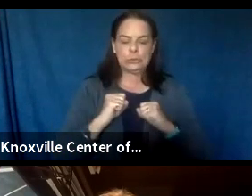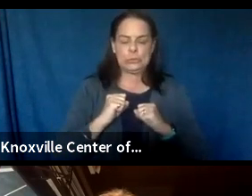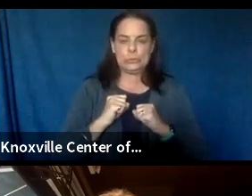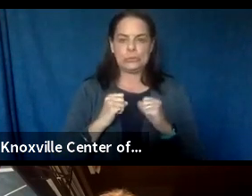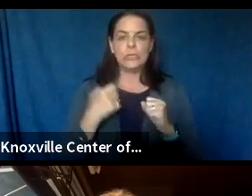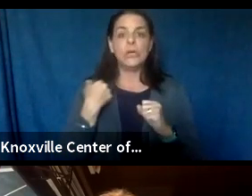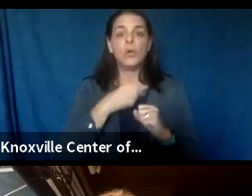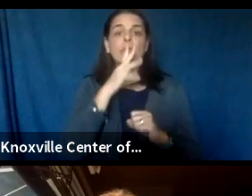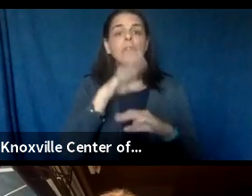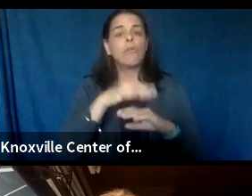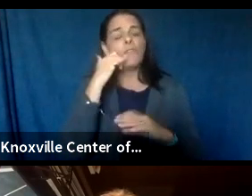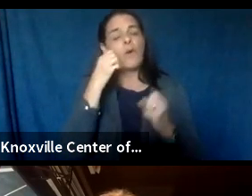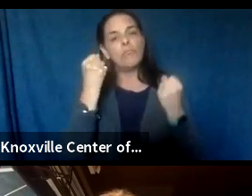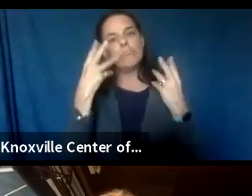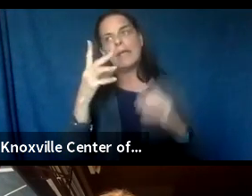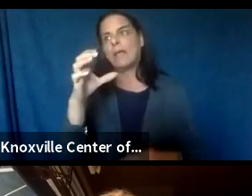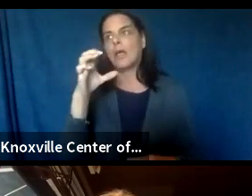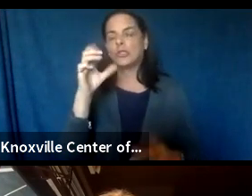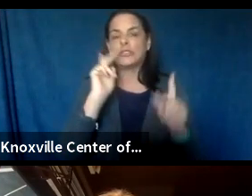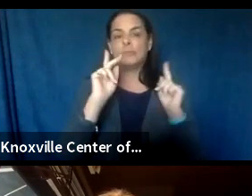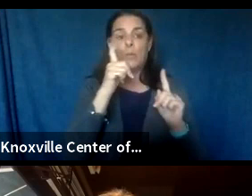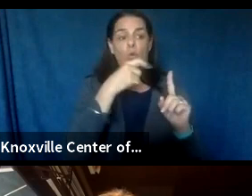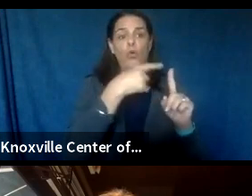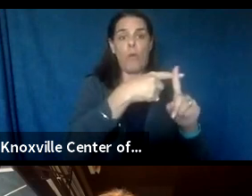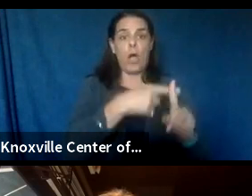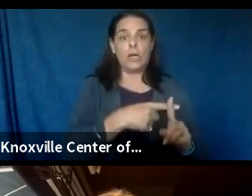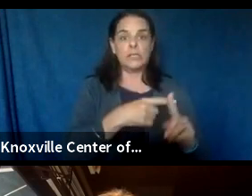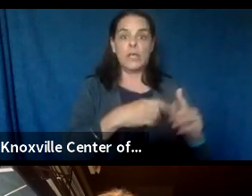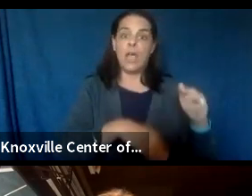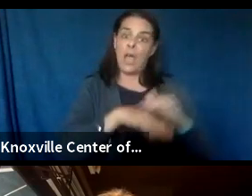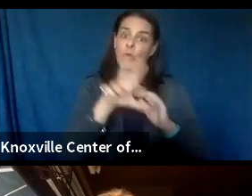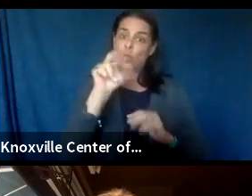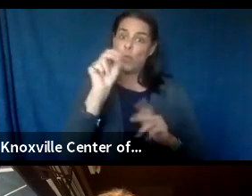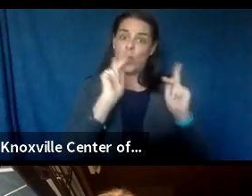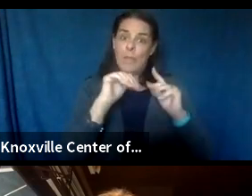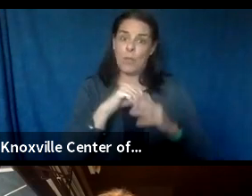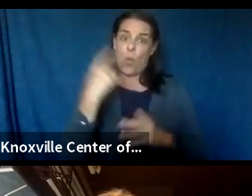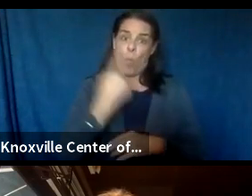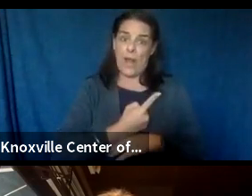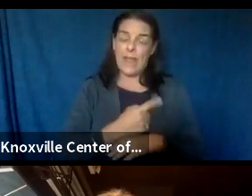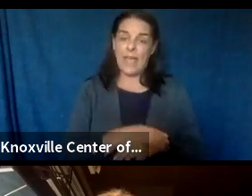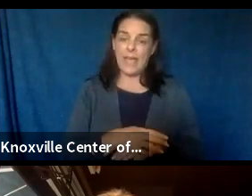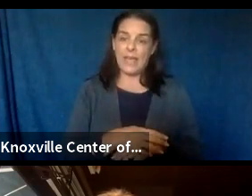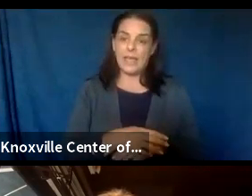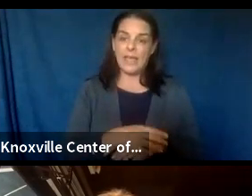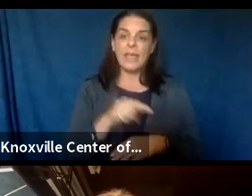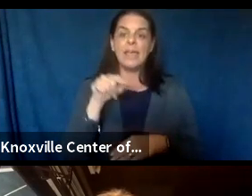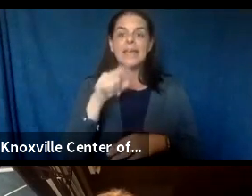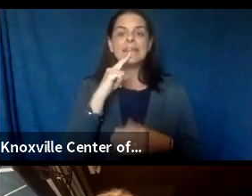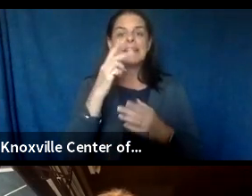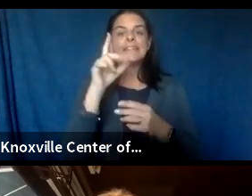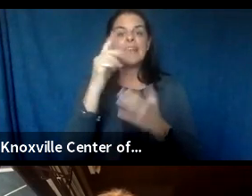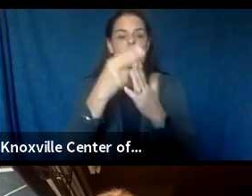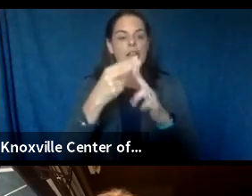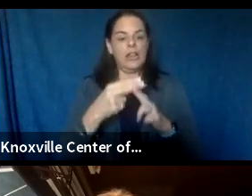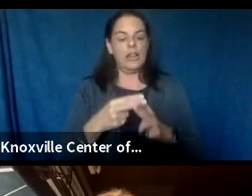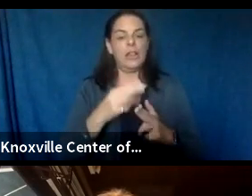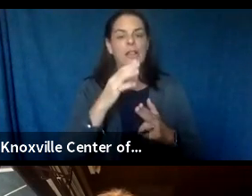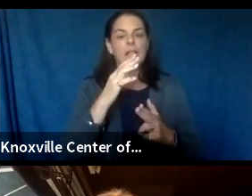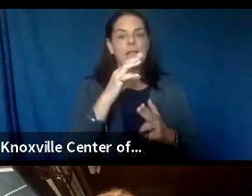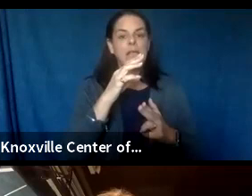with hundreds of people who have tested positive, up to 30 in one day. This is a logbook of their names and